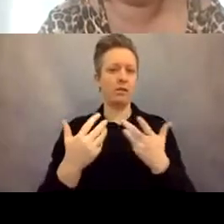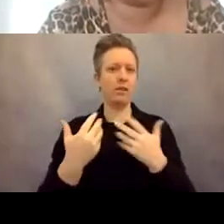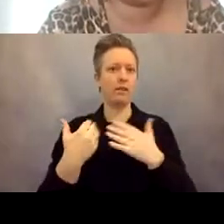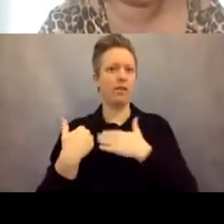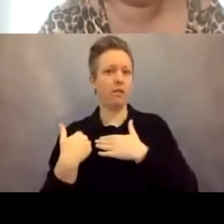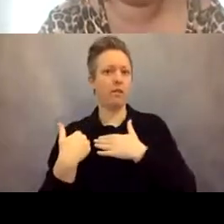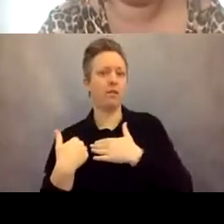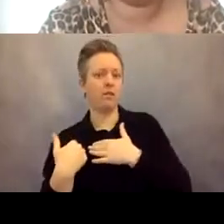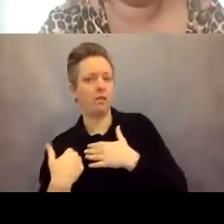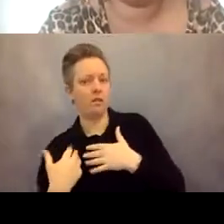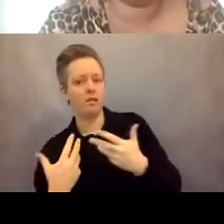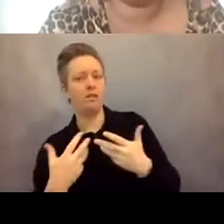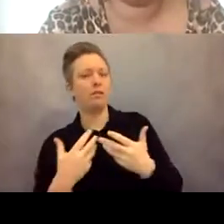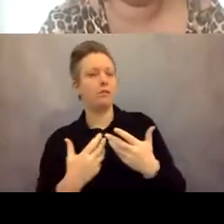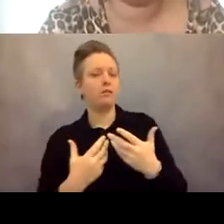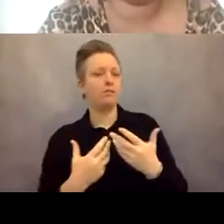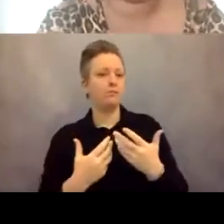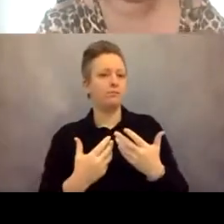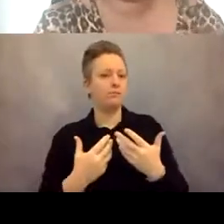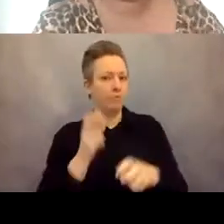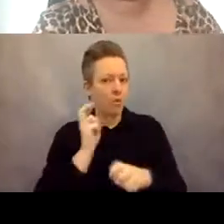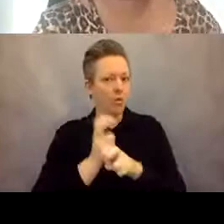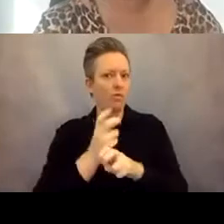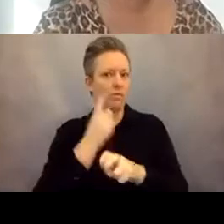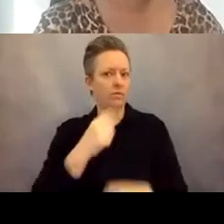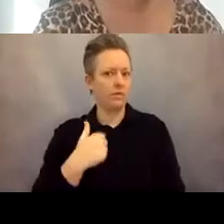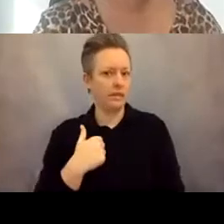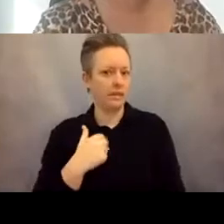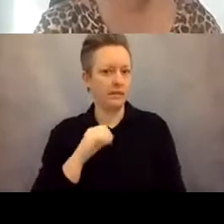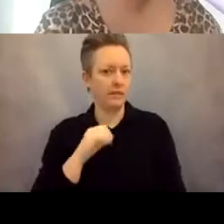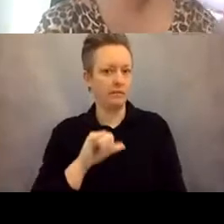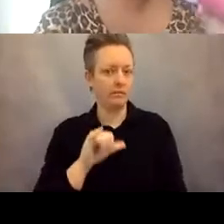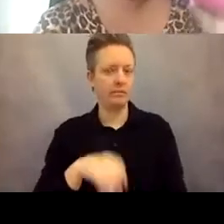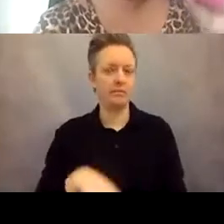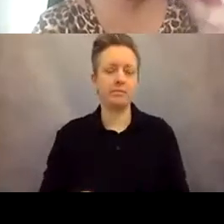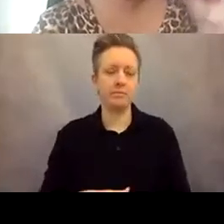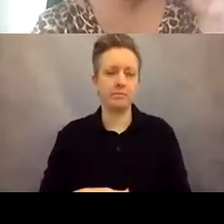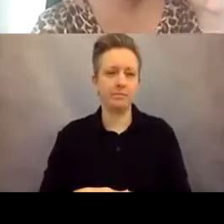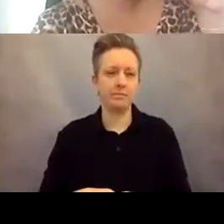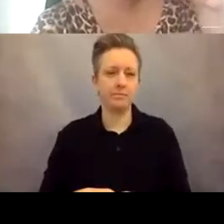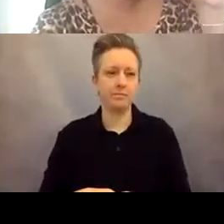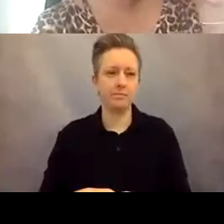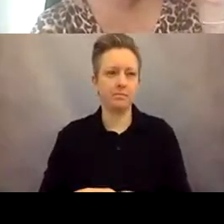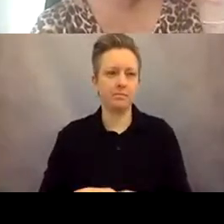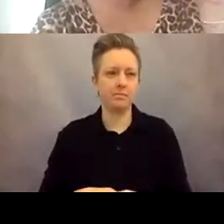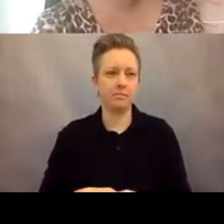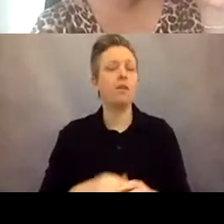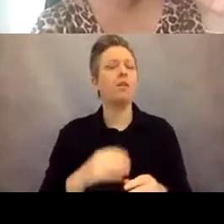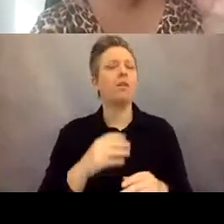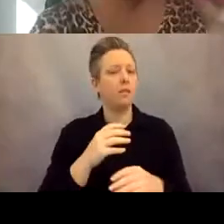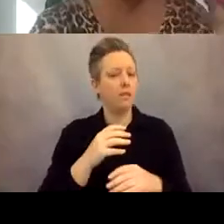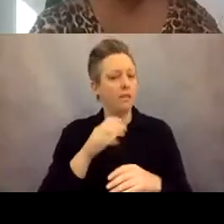know more and more about now because of the advances in neuroscience and the wonderful research that many of my esteemed